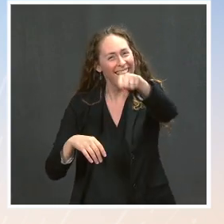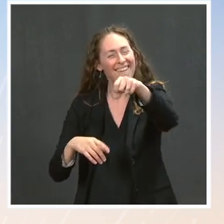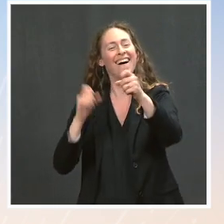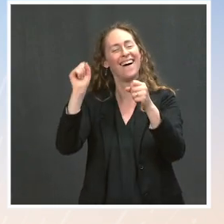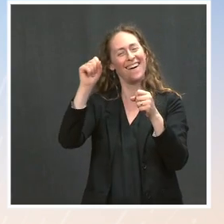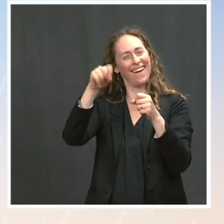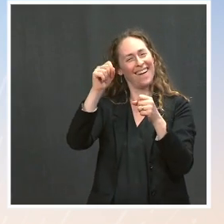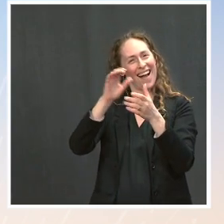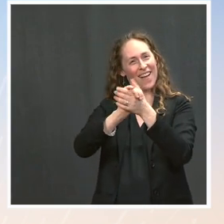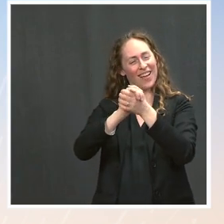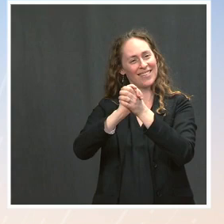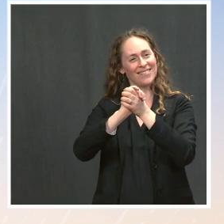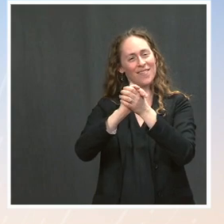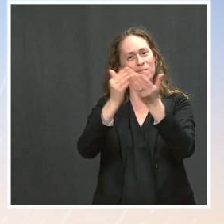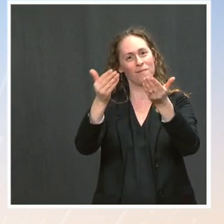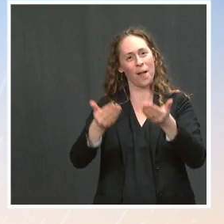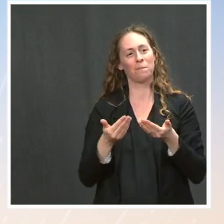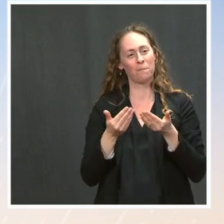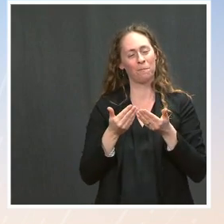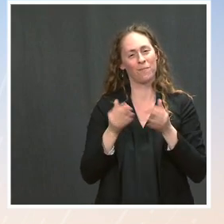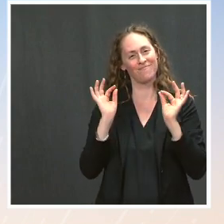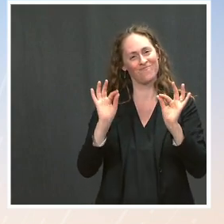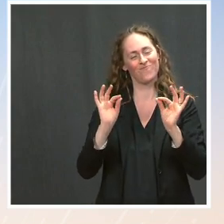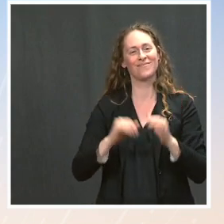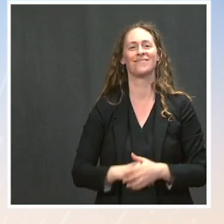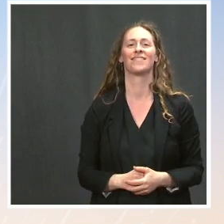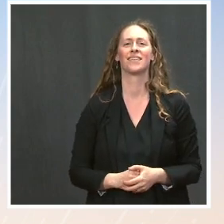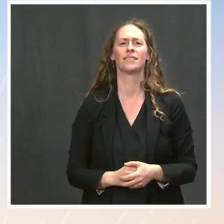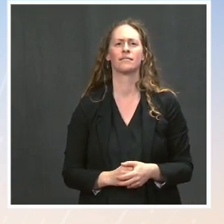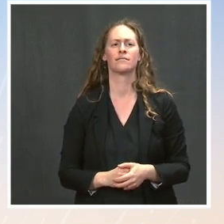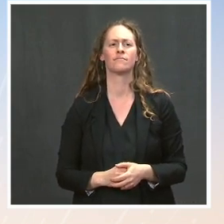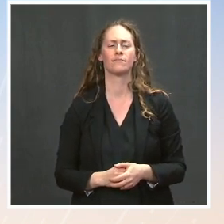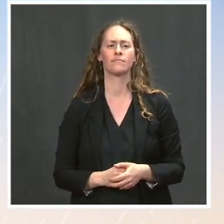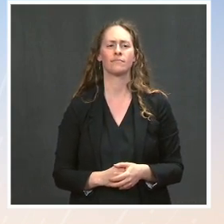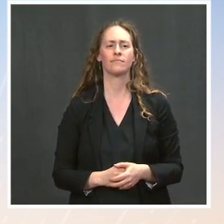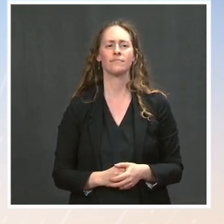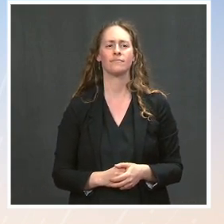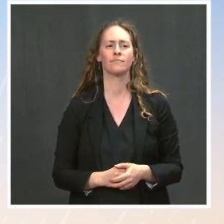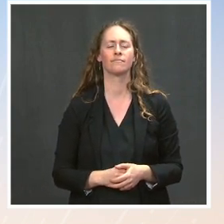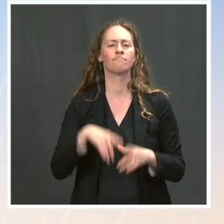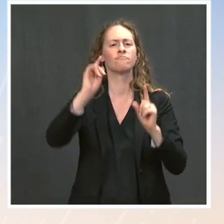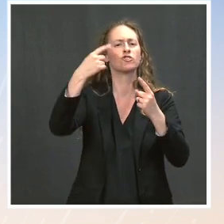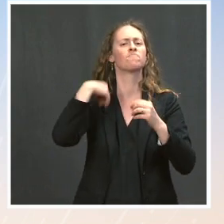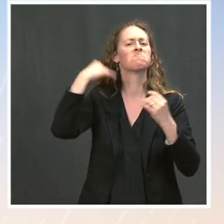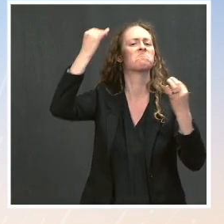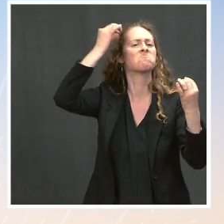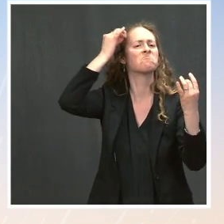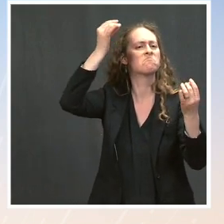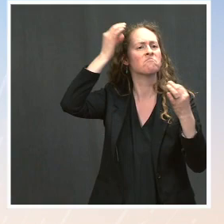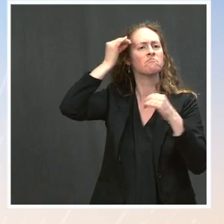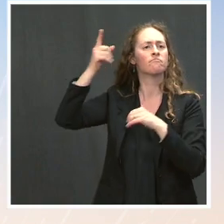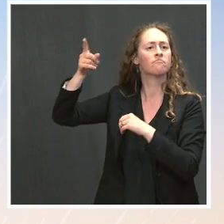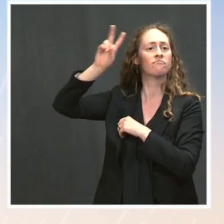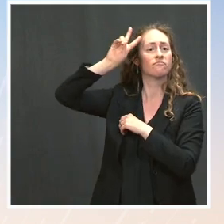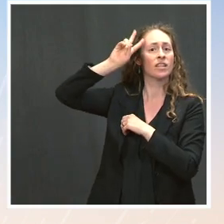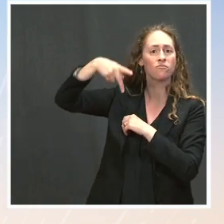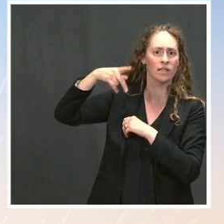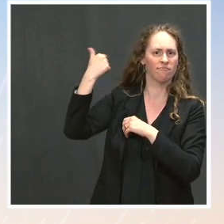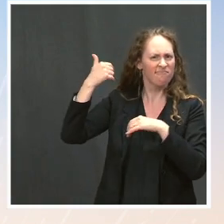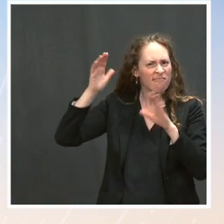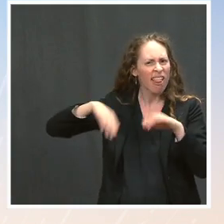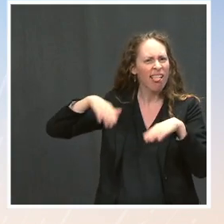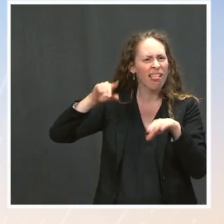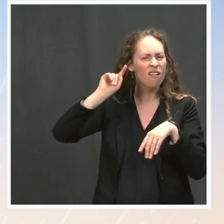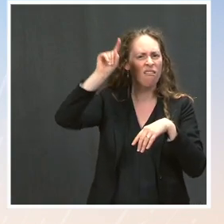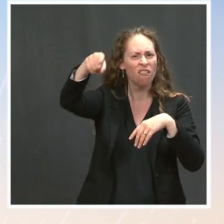back. Thank you, Jen. First, Vice President Harris says that she's not gone to the border yet because we have to deal